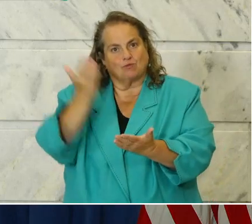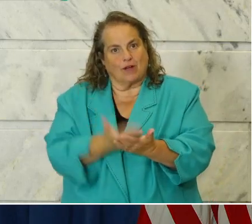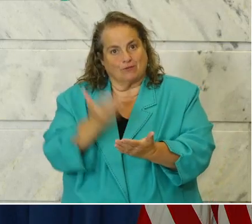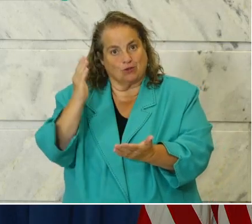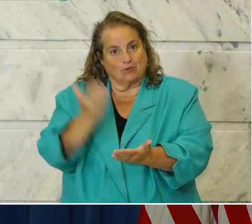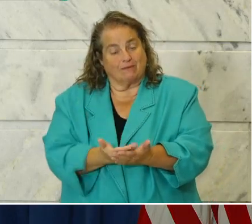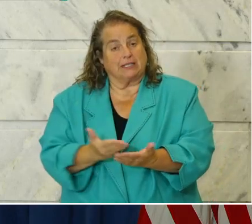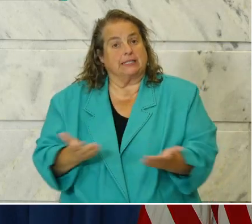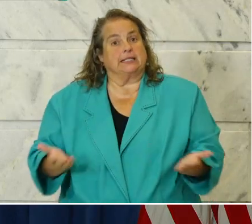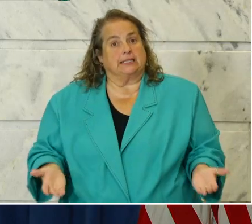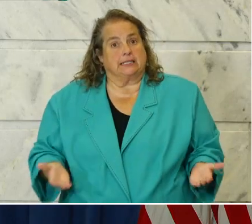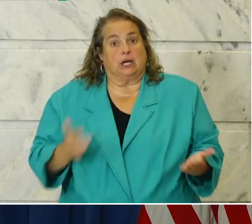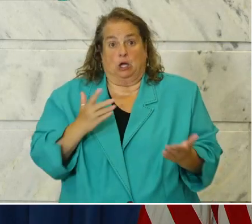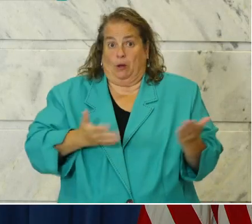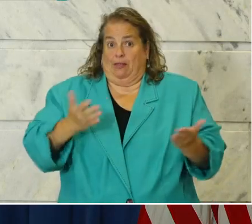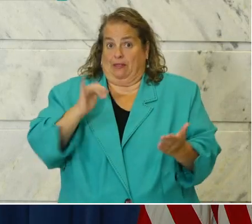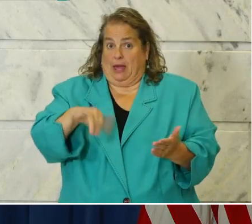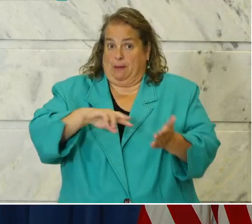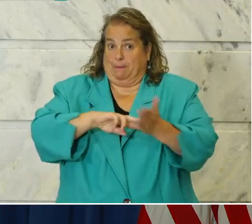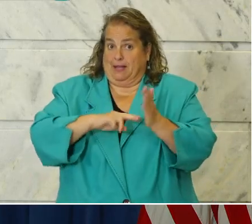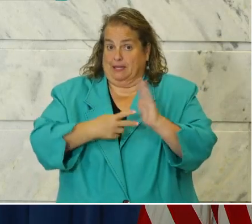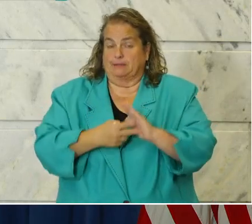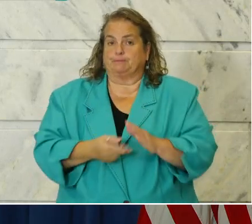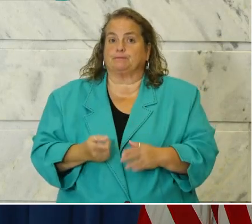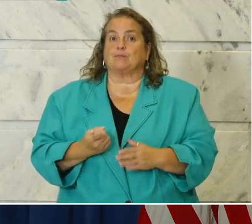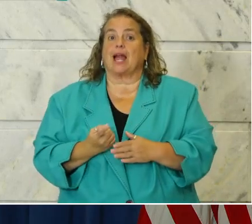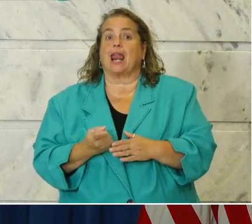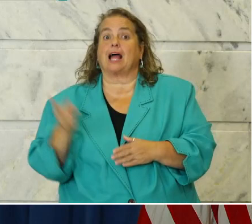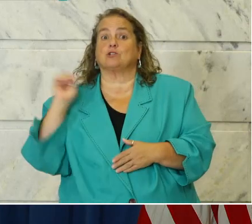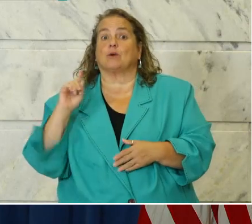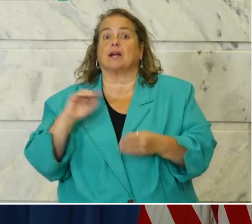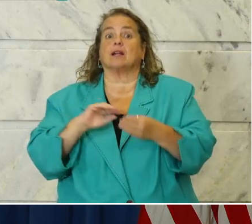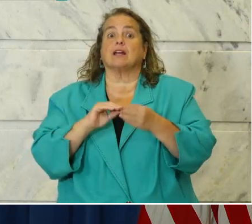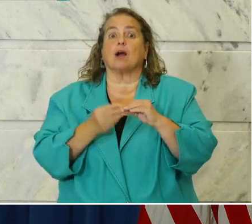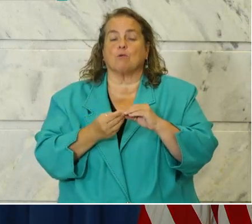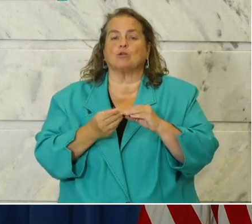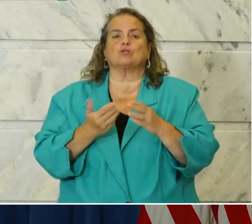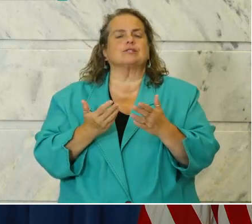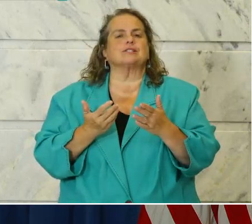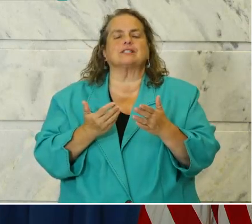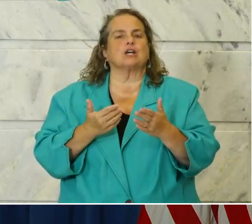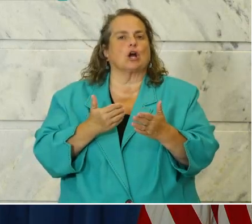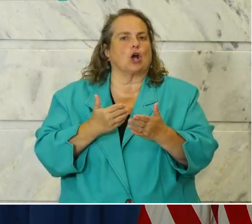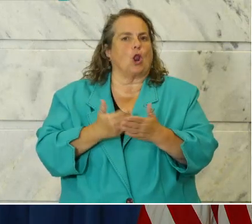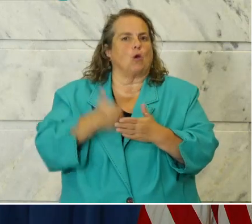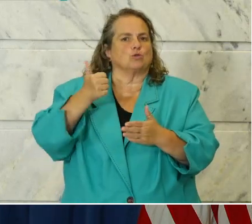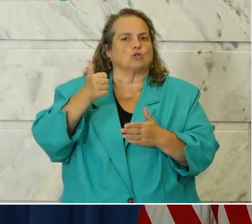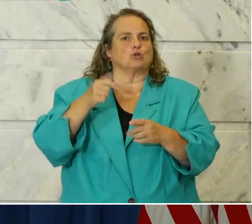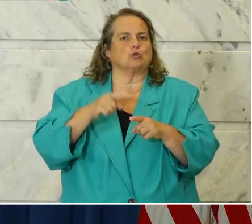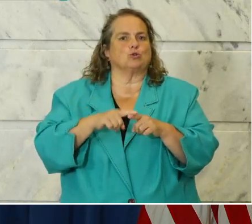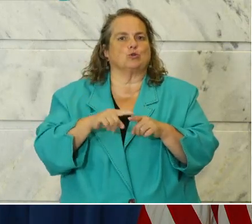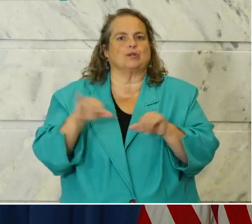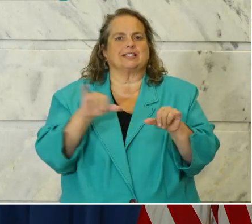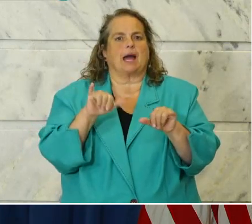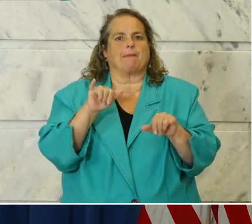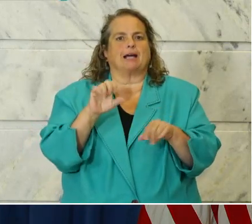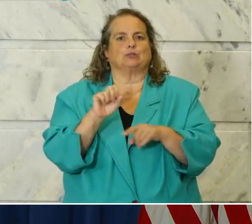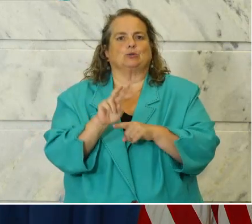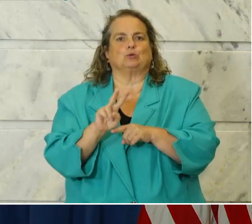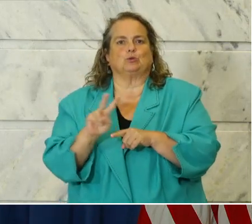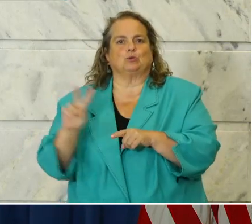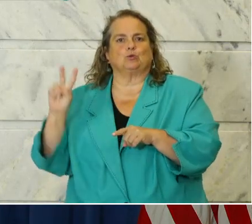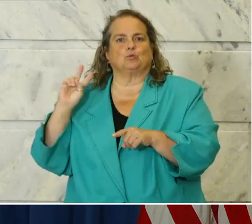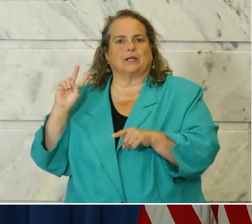means is that last week's numbers were closer to the week before. I don't think that they